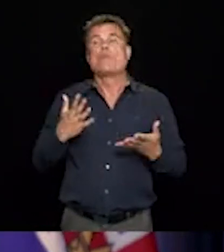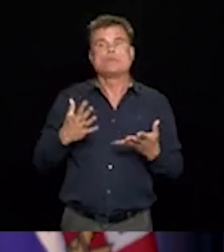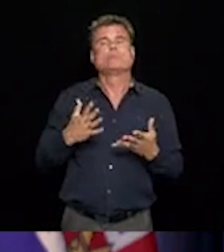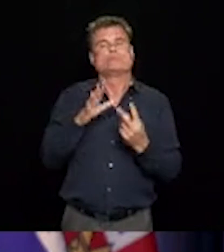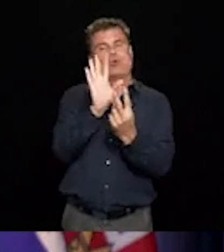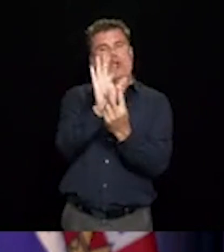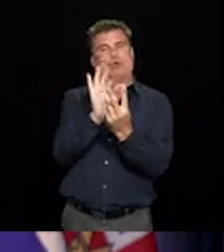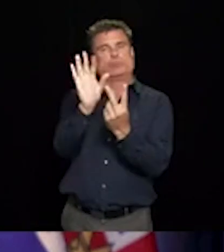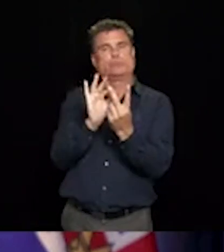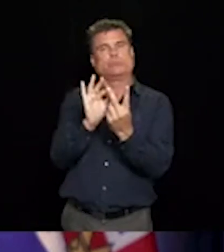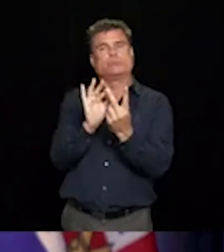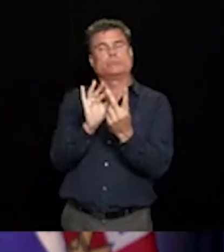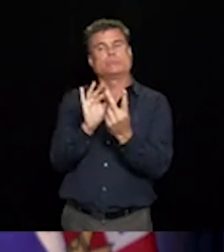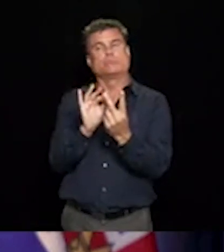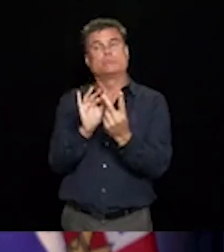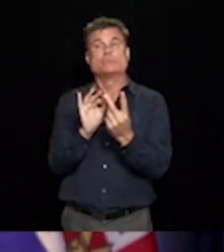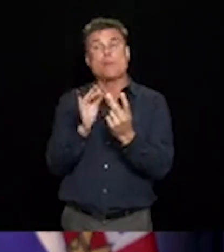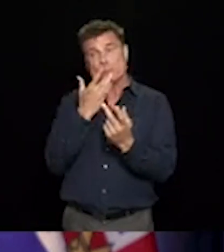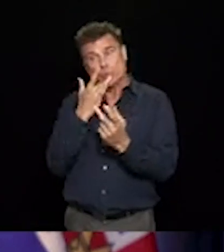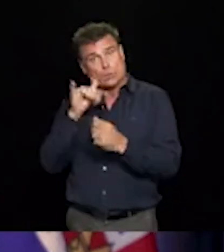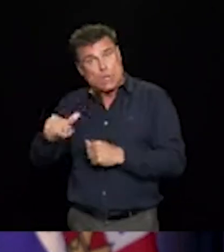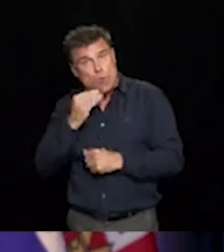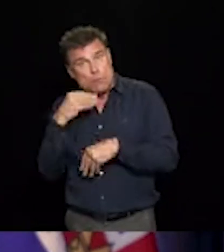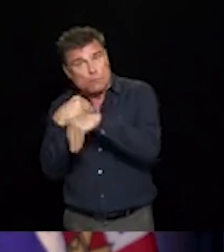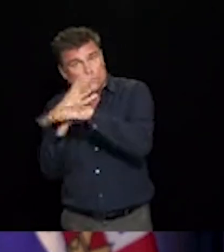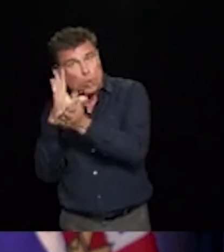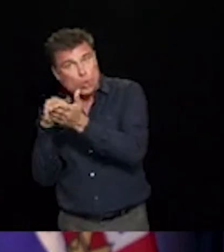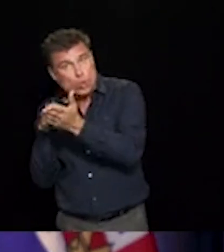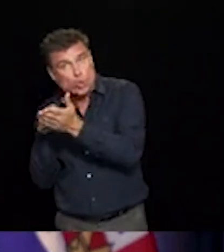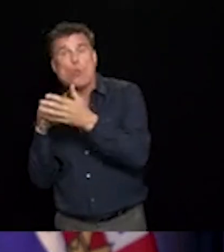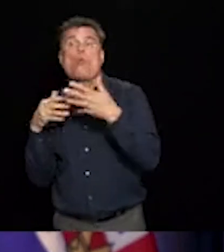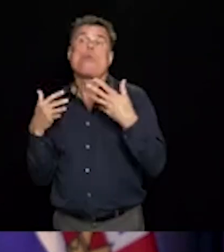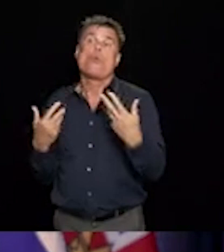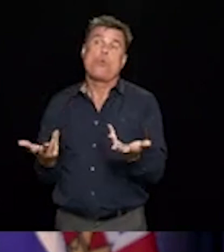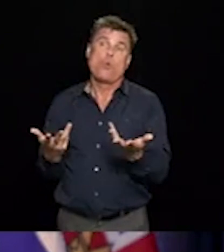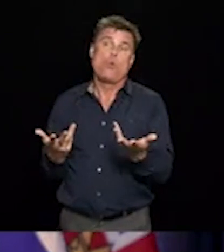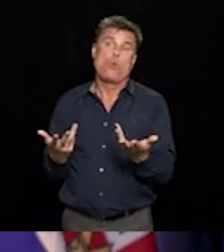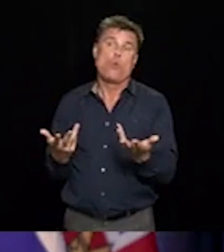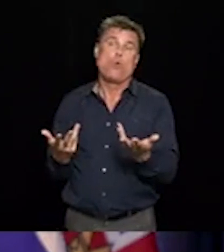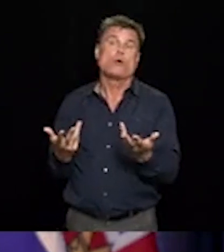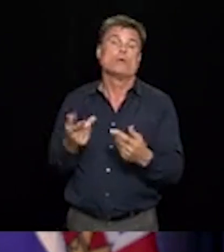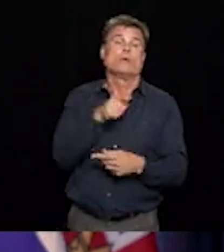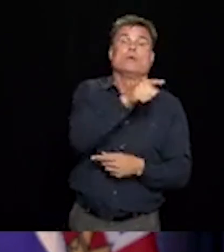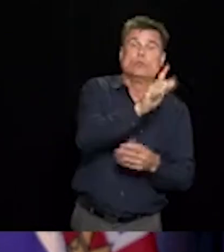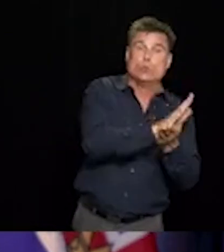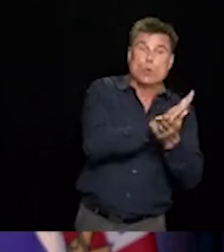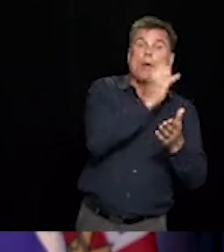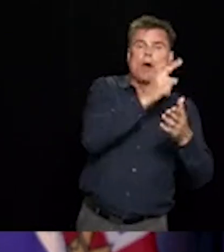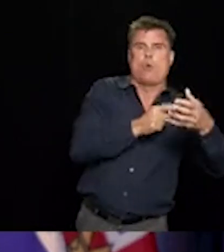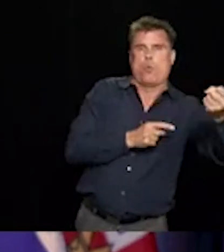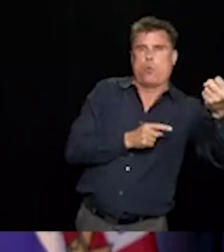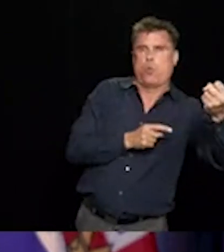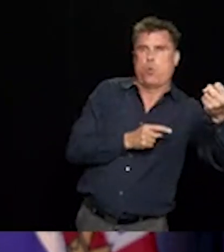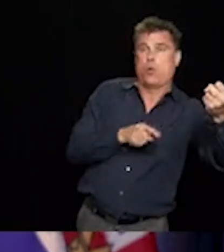option to hold a seat while that student is transitioned back into school later in the year. And a number of